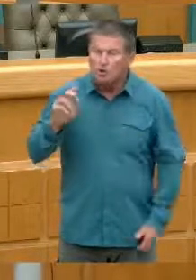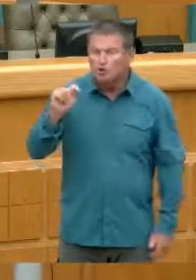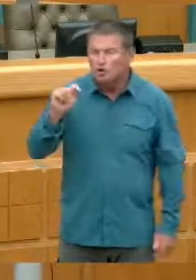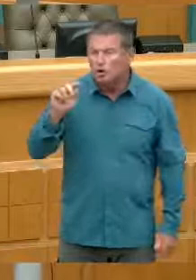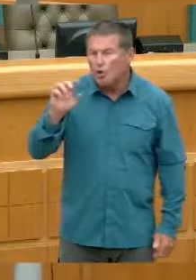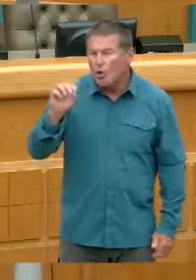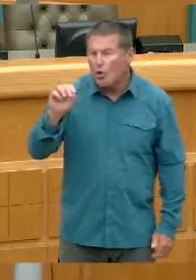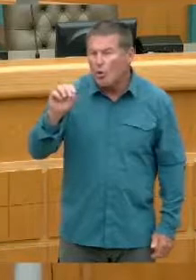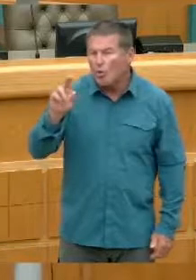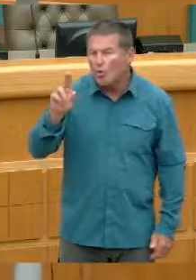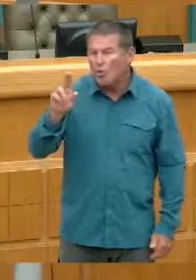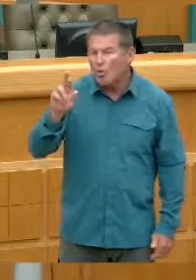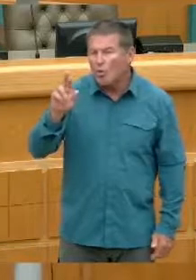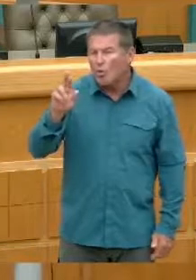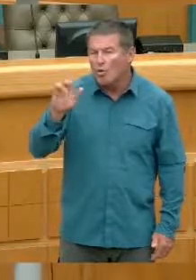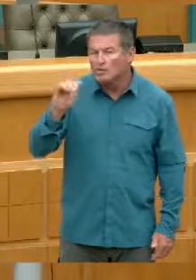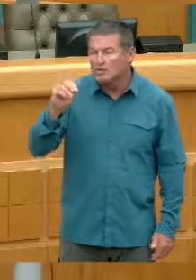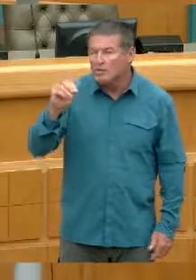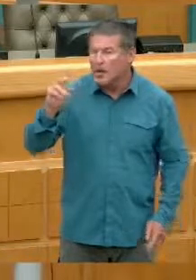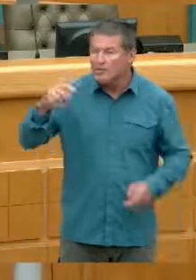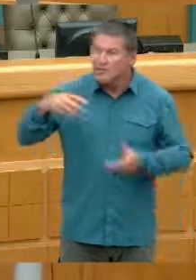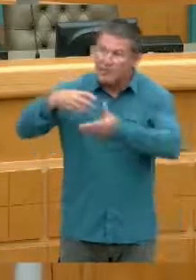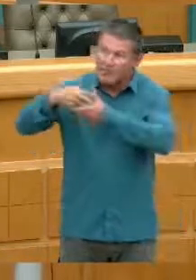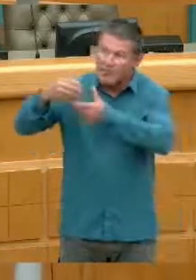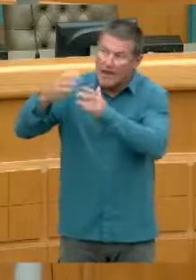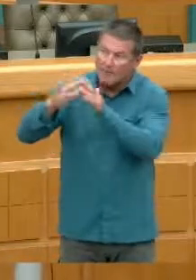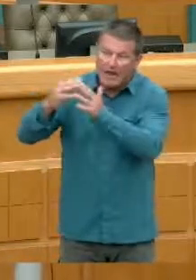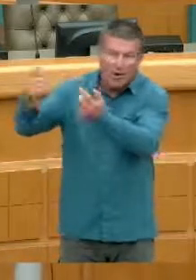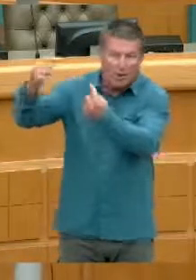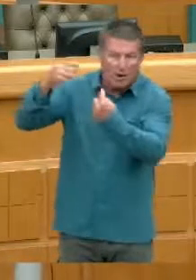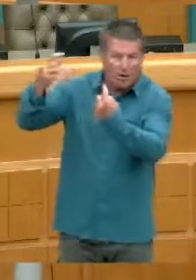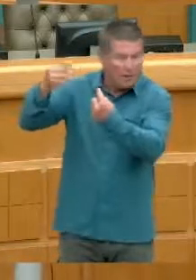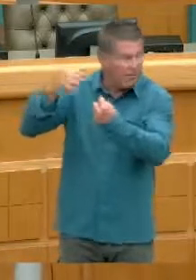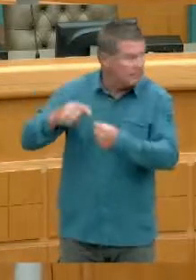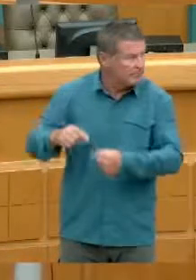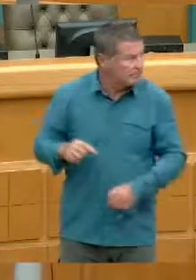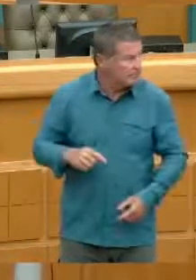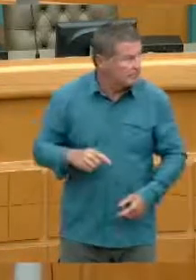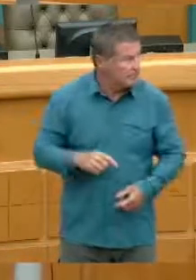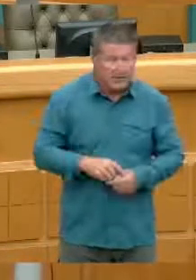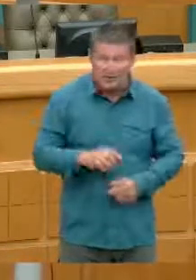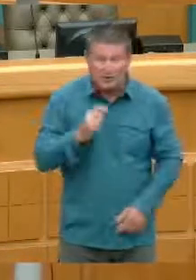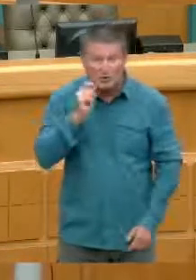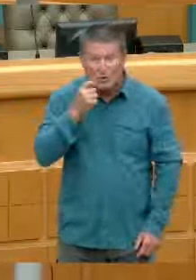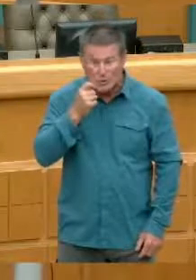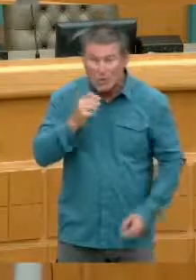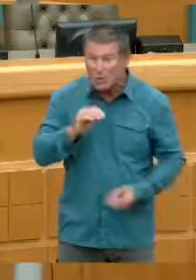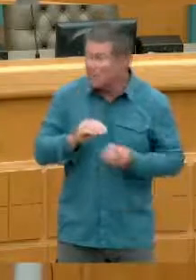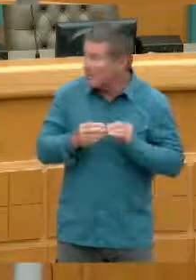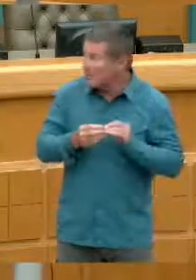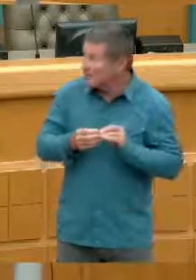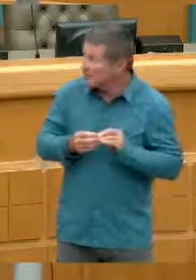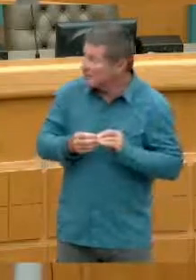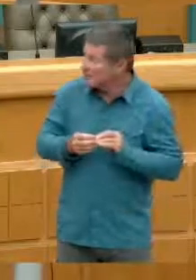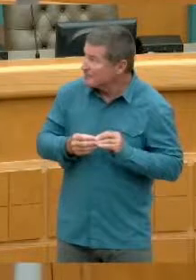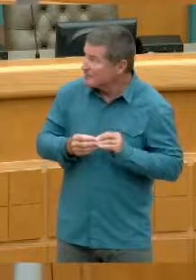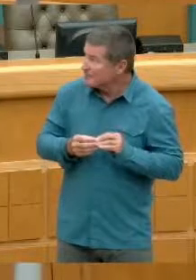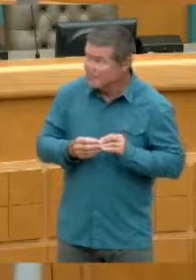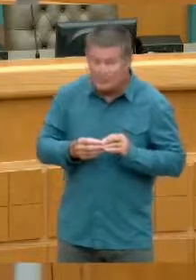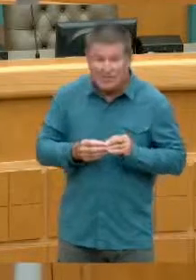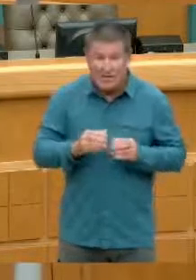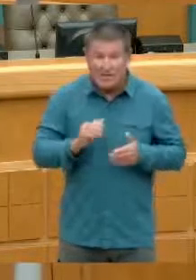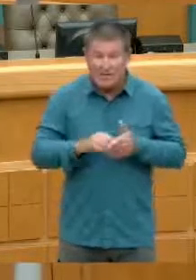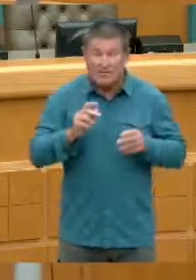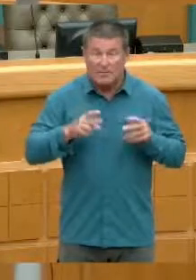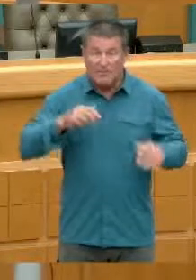people are coming in from outside relative to before. And I think that this is super cool, the way that this looks. Again, it's a foot